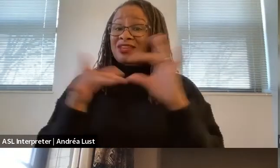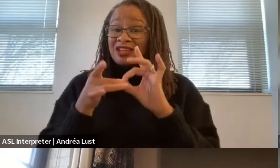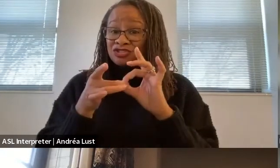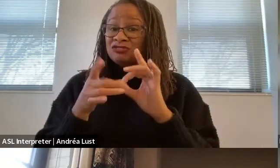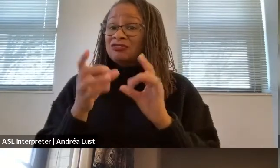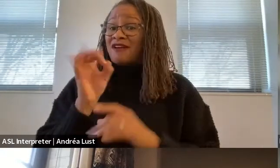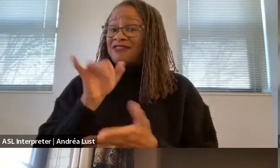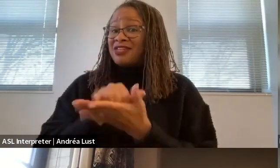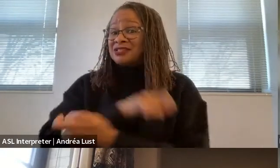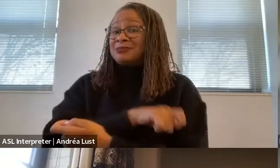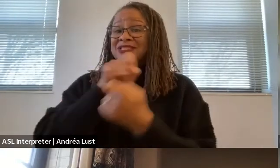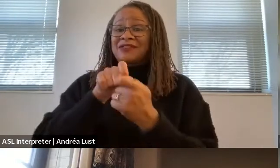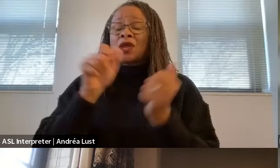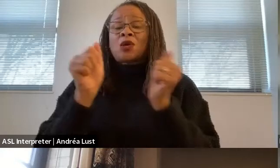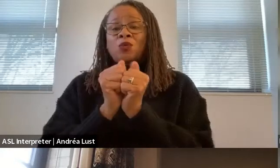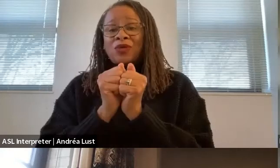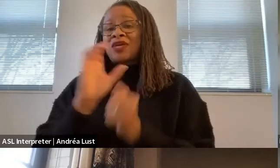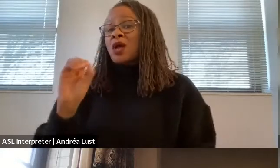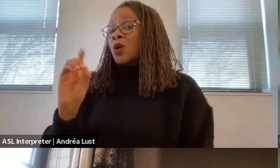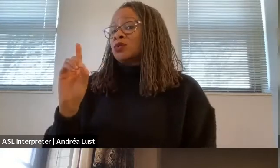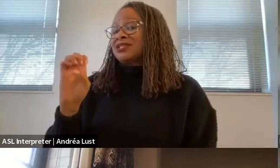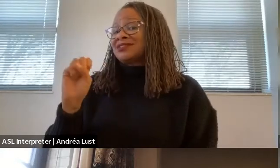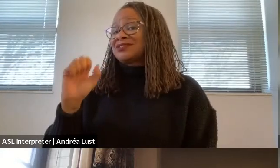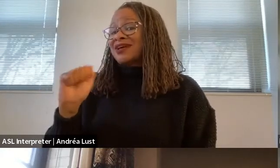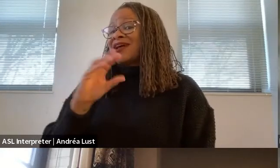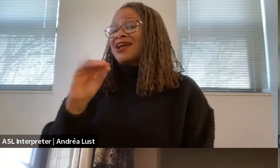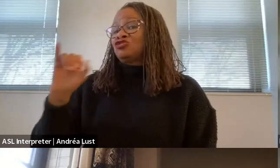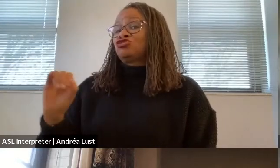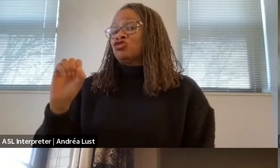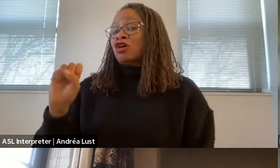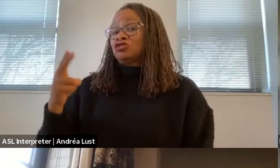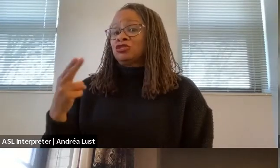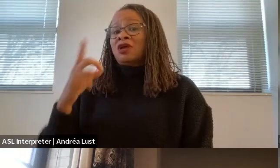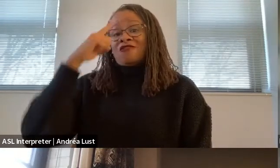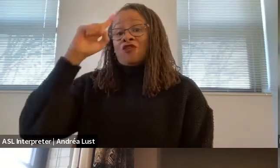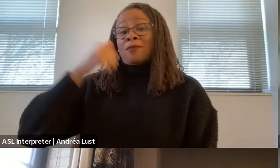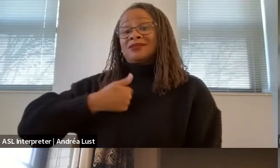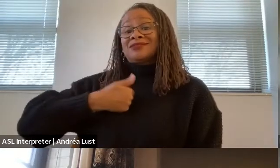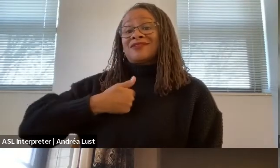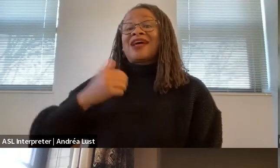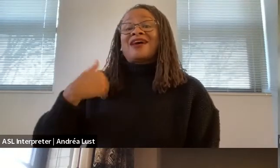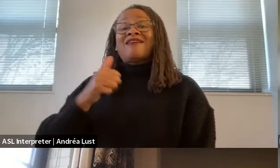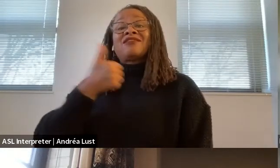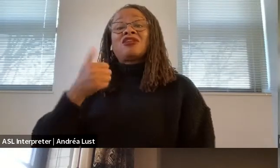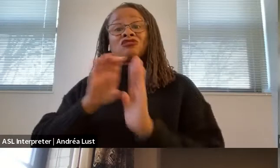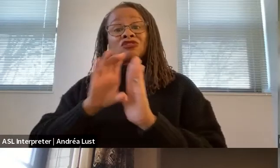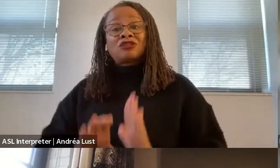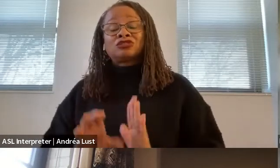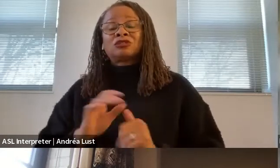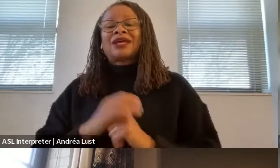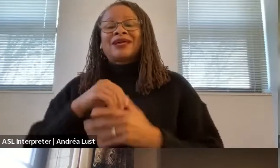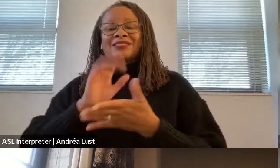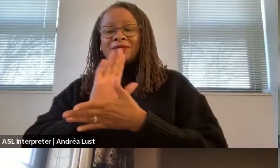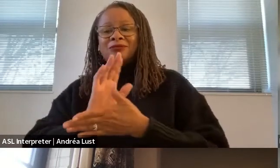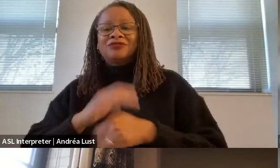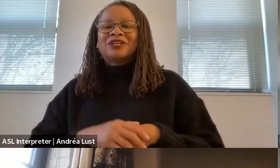that, particularly with, you know, Odessa and Josh. But to me, there was another character in the movie, which